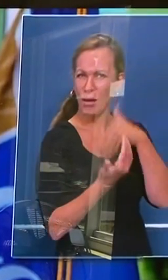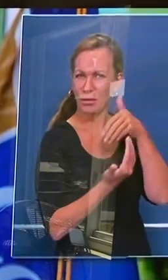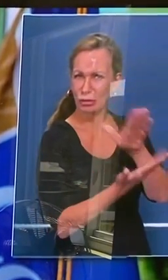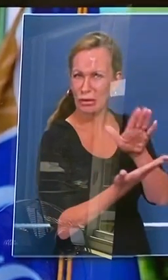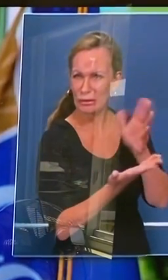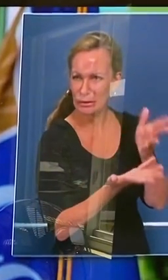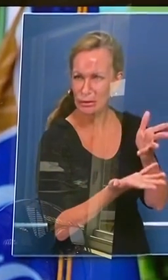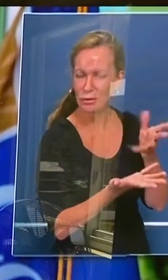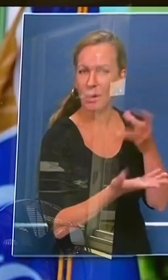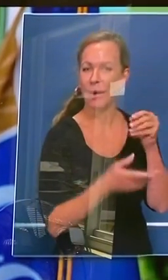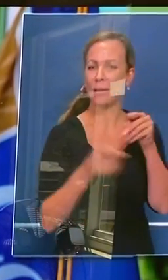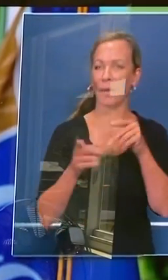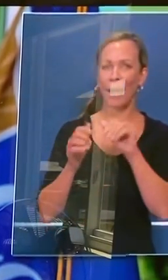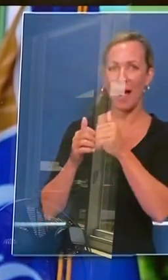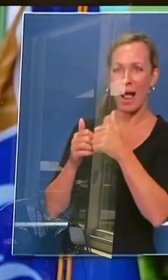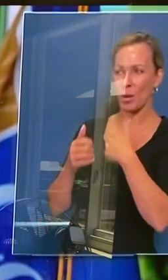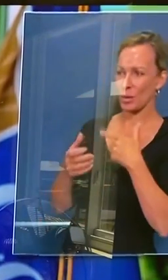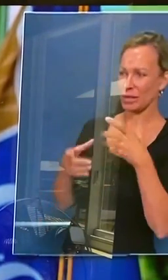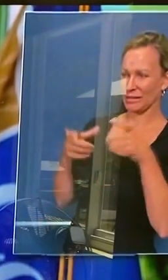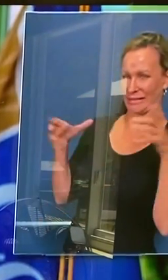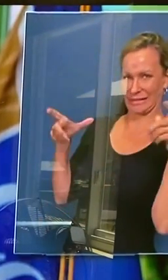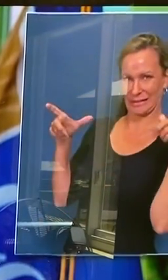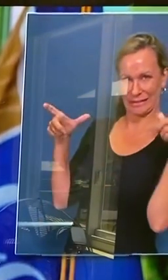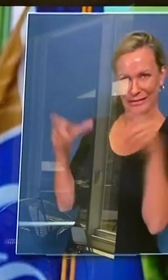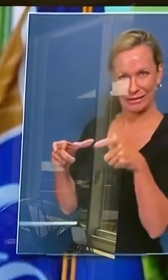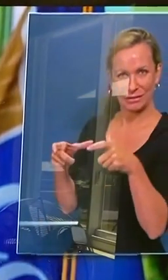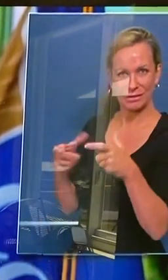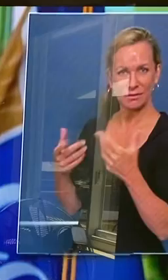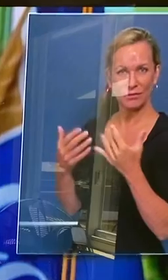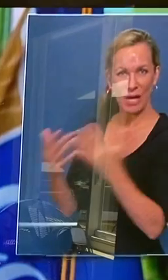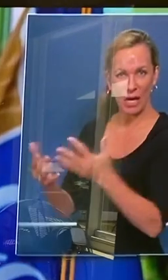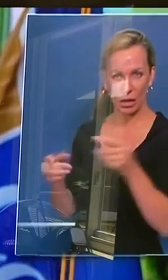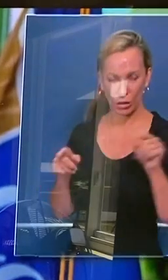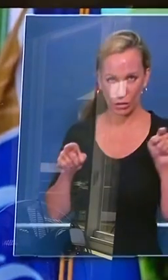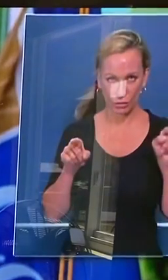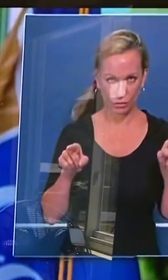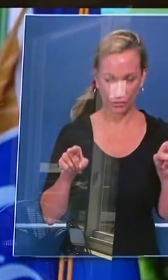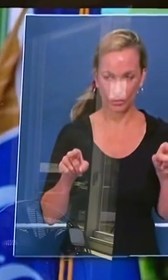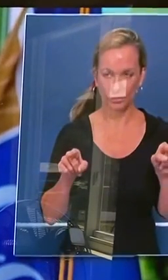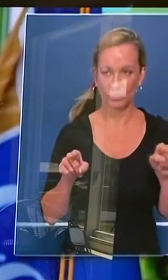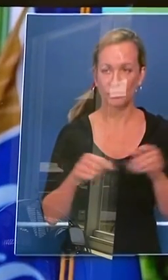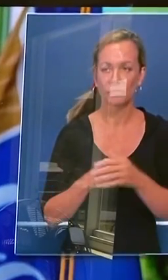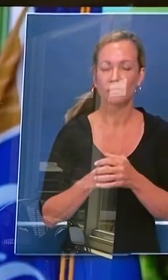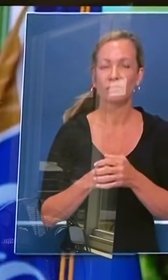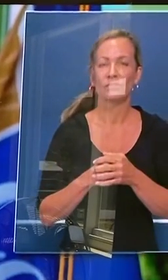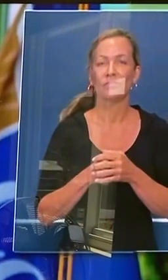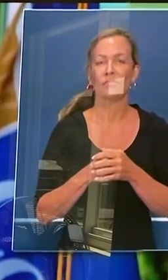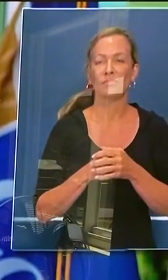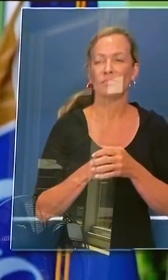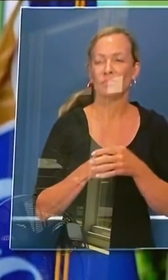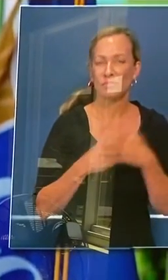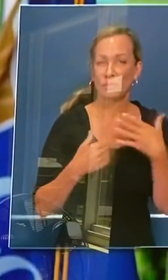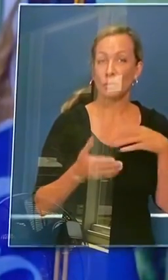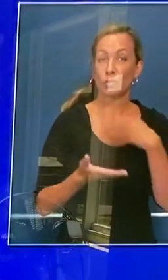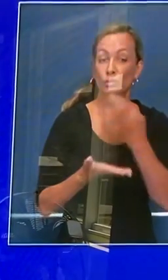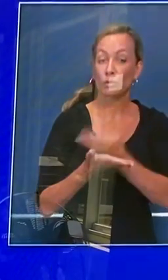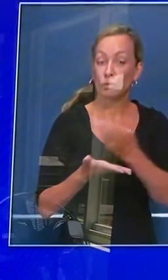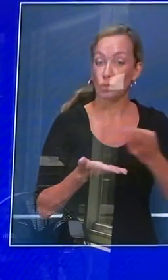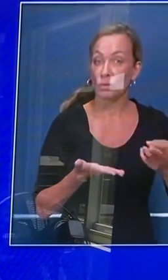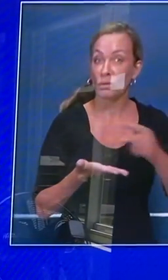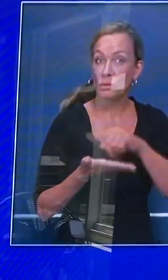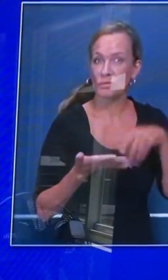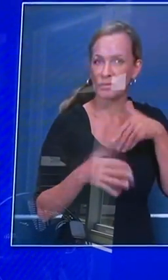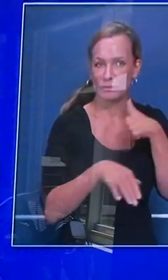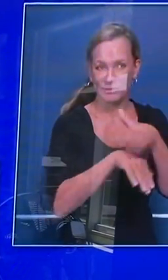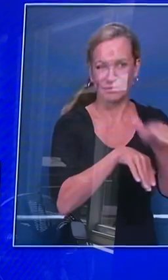and fundamentally, we're deploying every resource at our disposal, every resource that we have within the state, and you'll see in